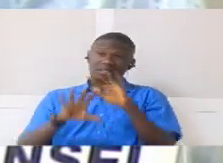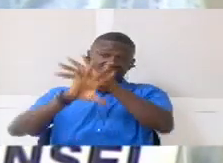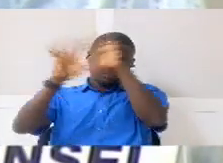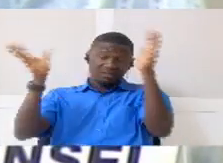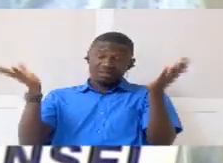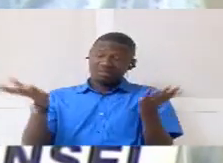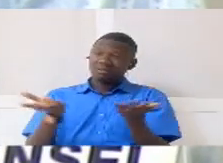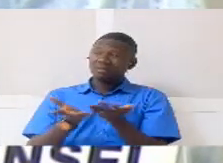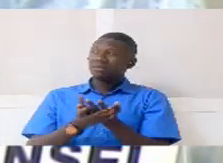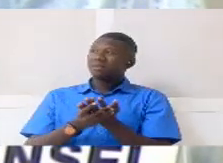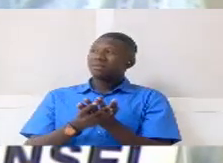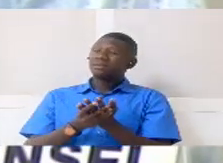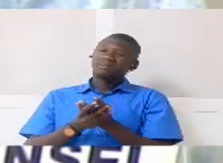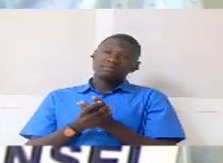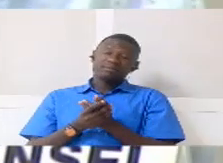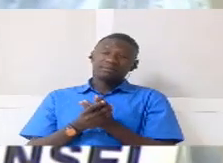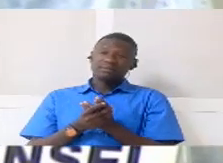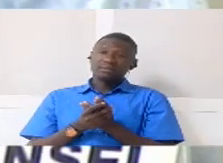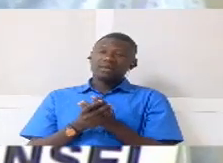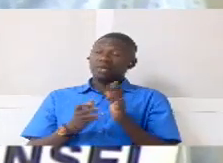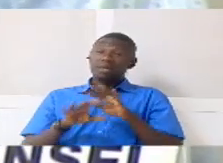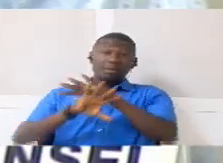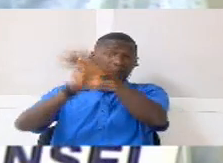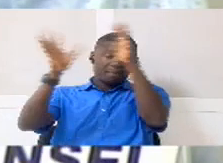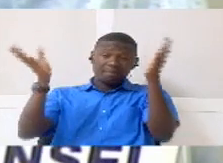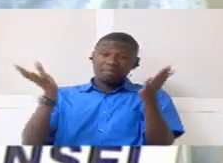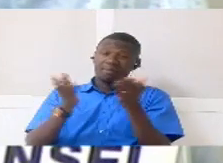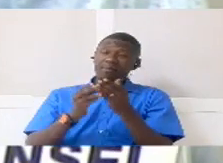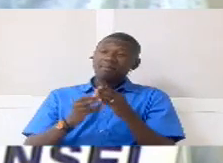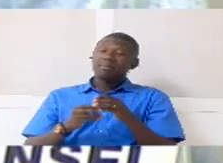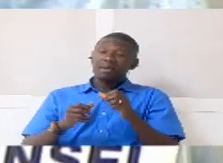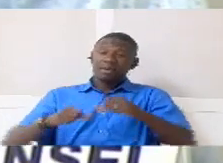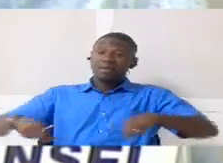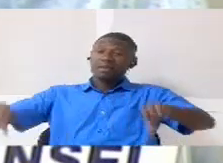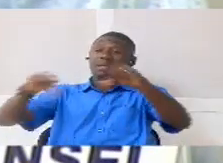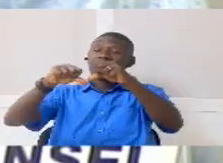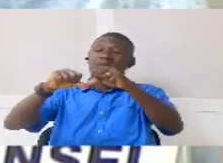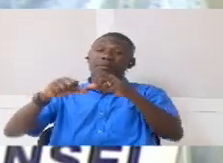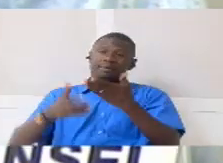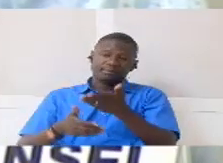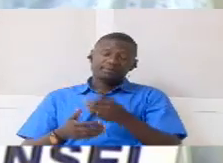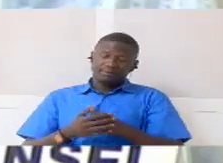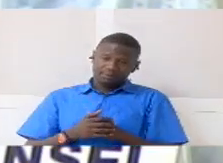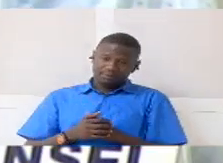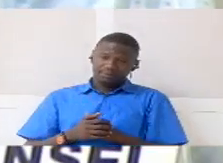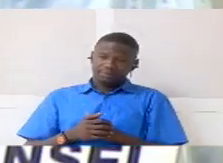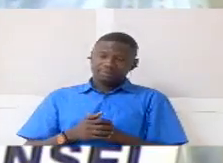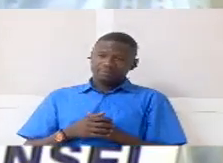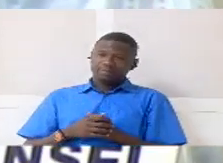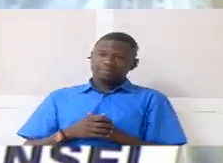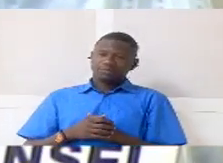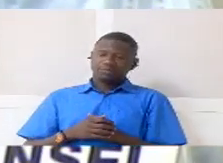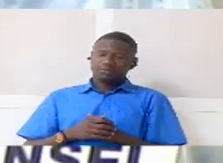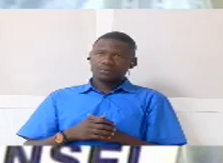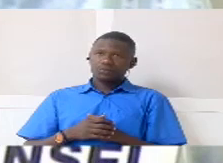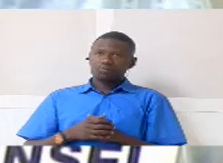the general listing. How do you call it again? The main yard. Abo wale mnyinti ika molu dundi damento wale msecurity wing tankada